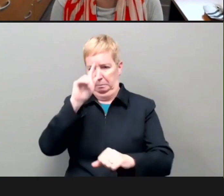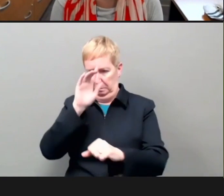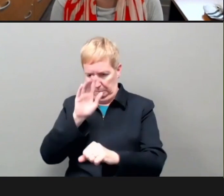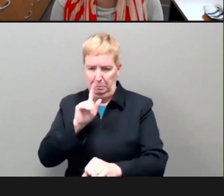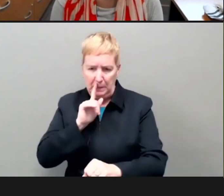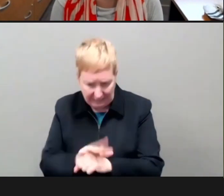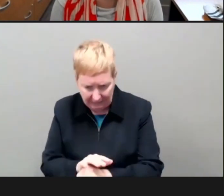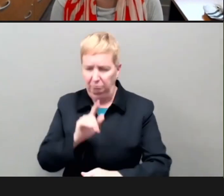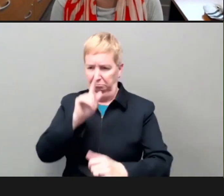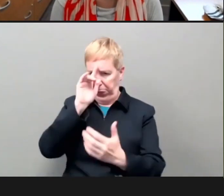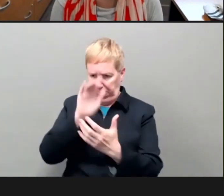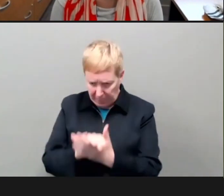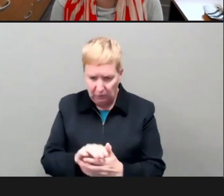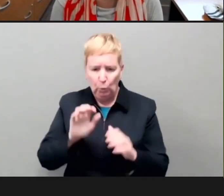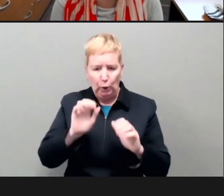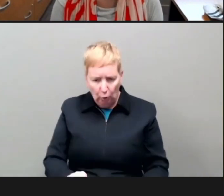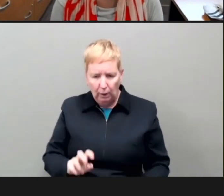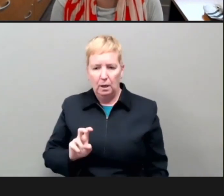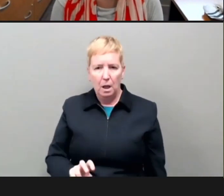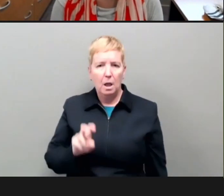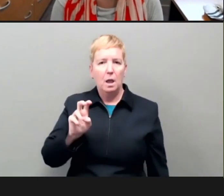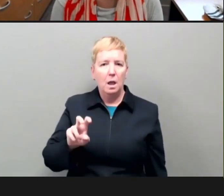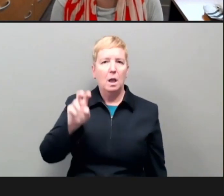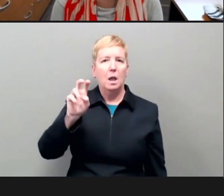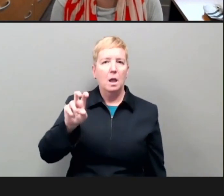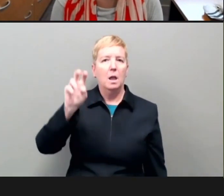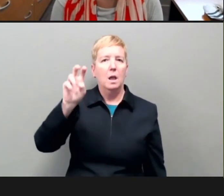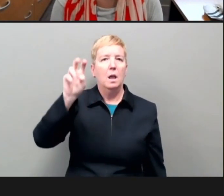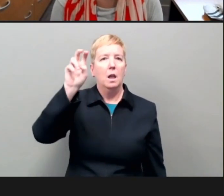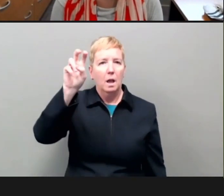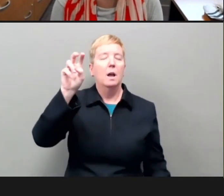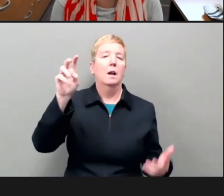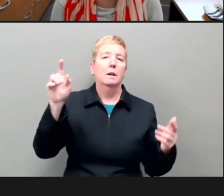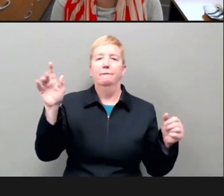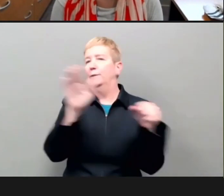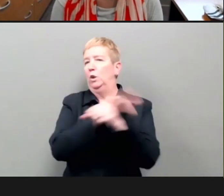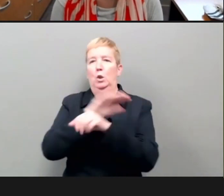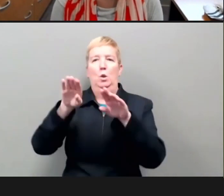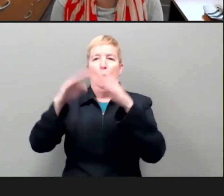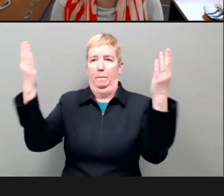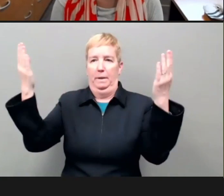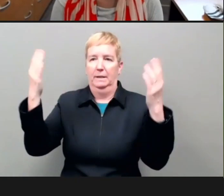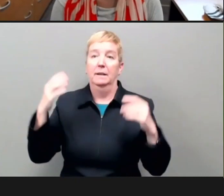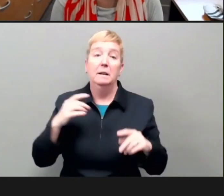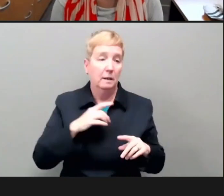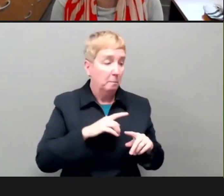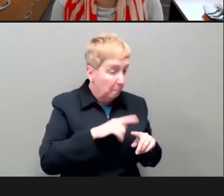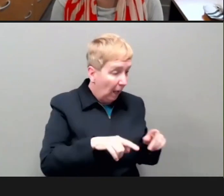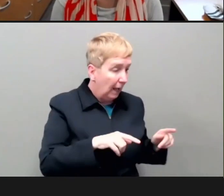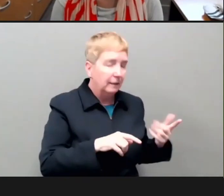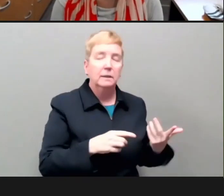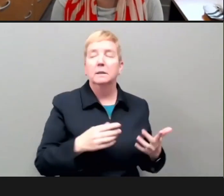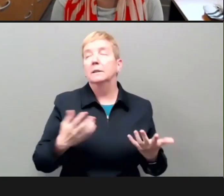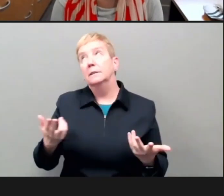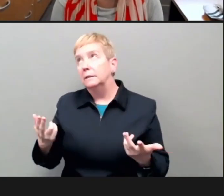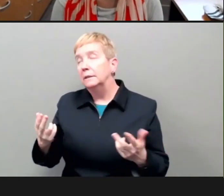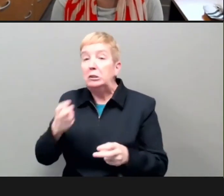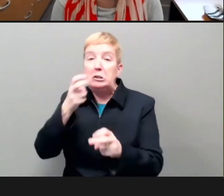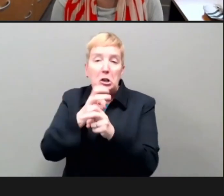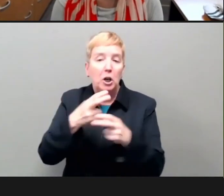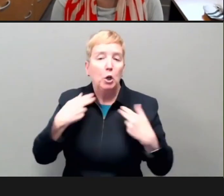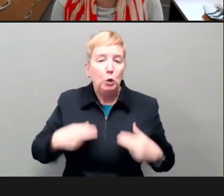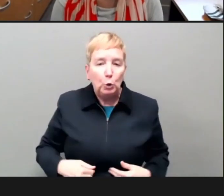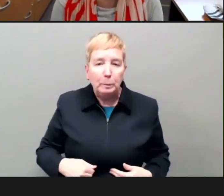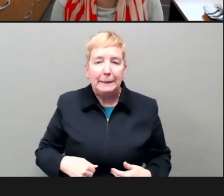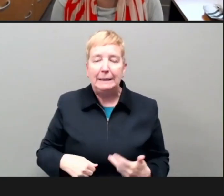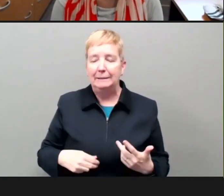arguably you get to a place where you're completely open as well. It's hard. Human nature, human behavior as